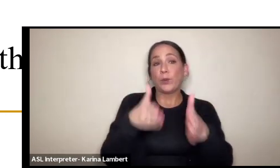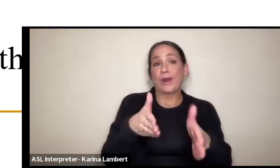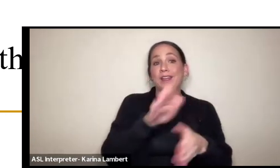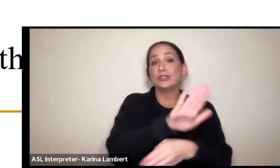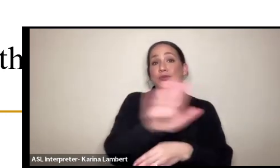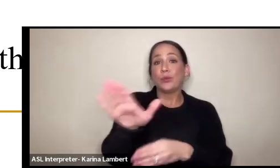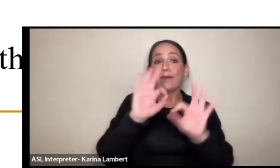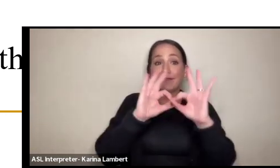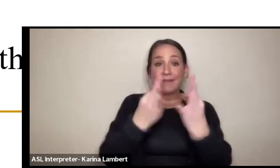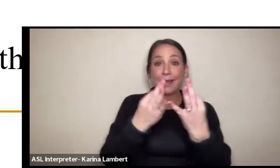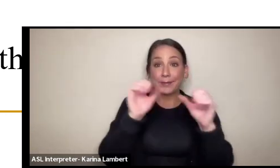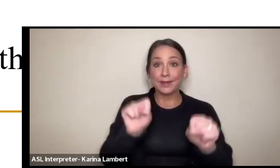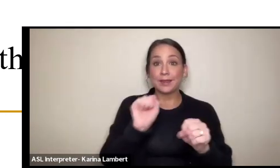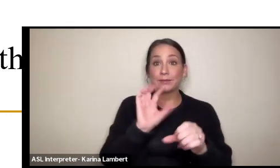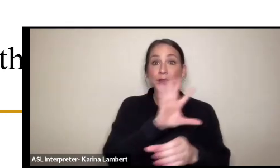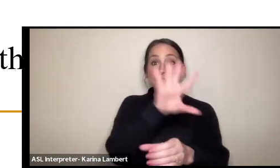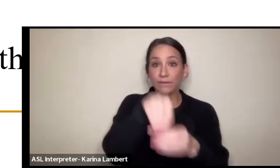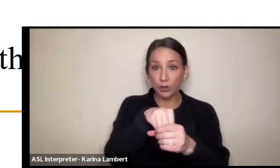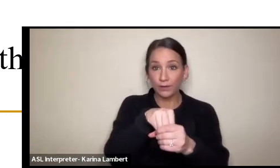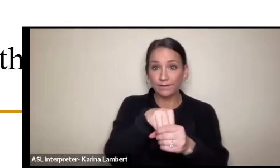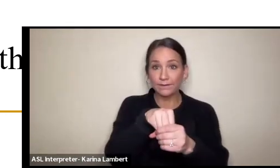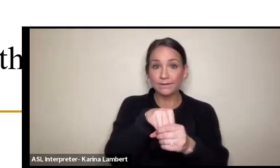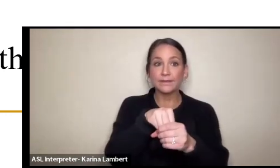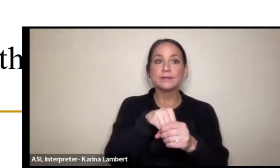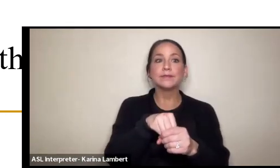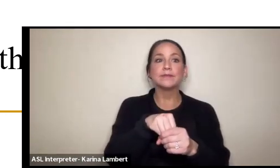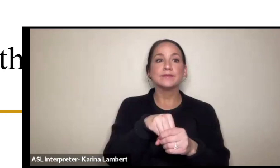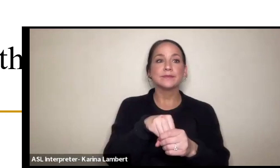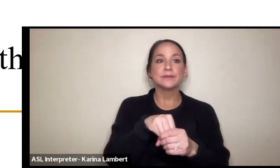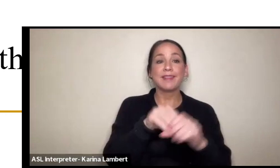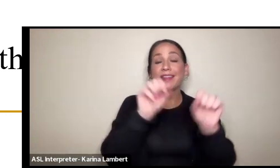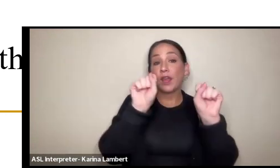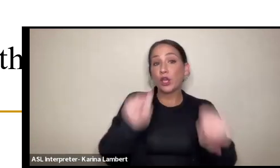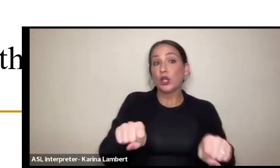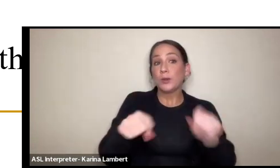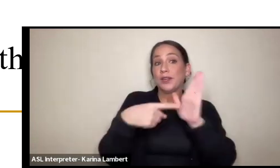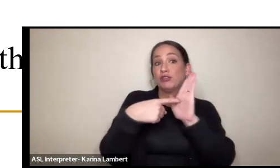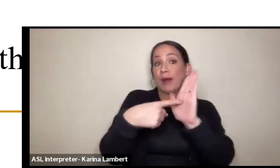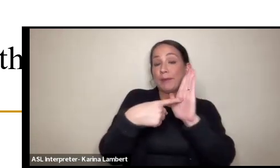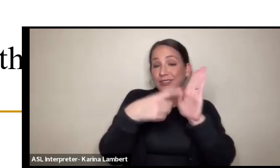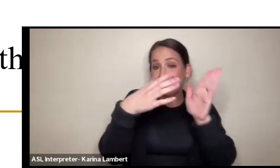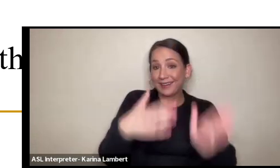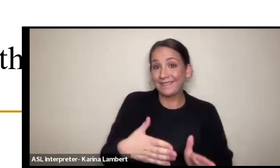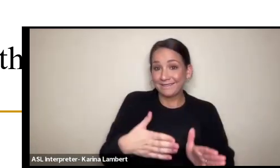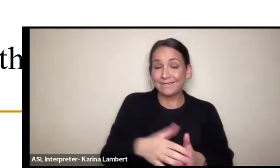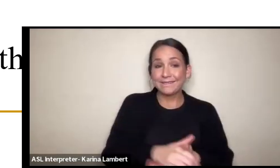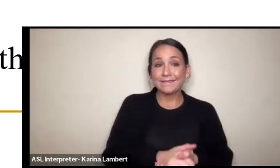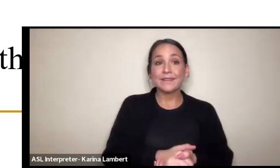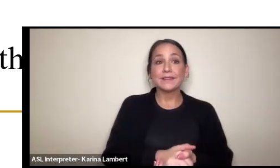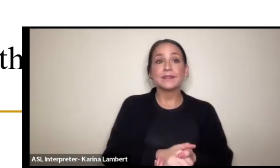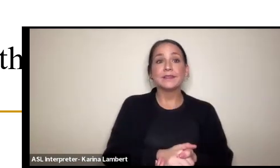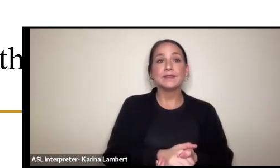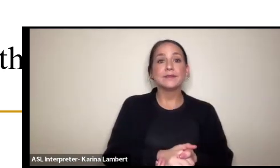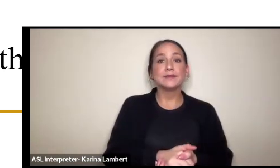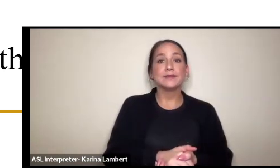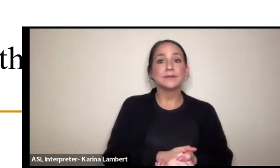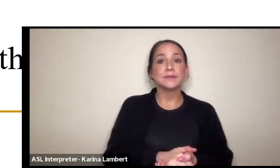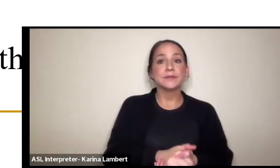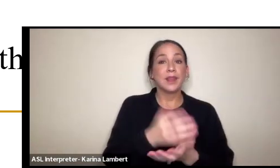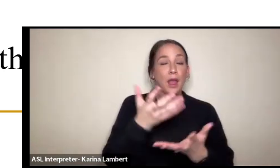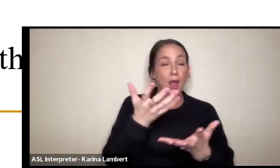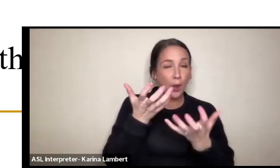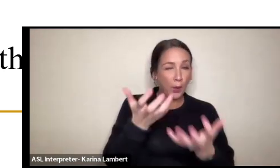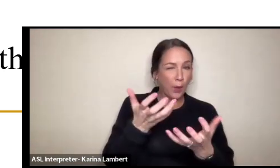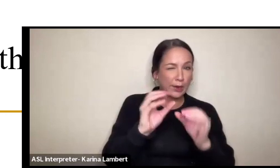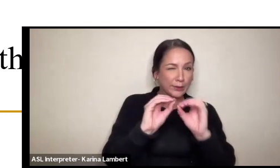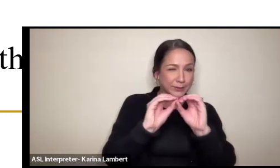can be involved in the process. They can be a representative, and I want to specify that the